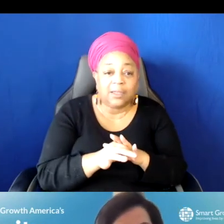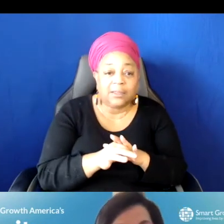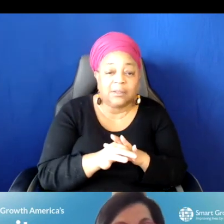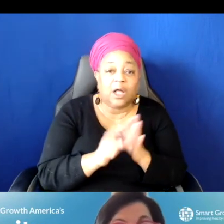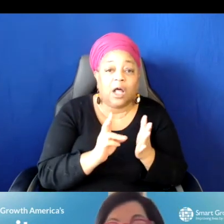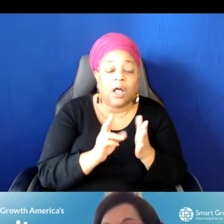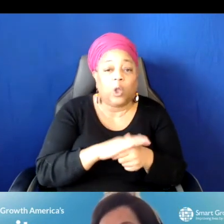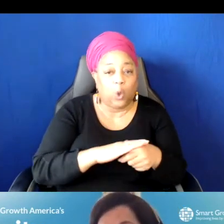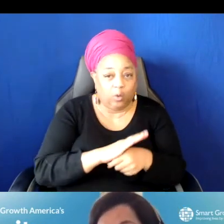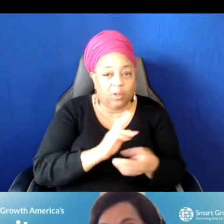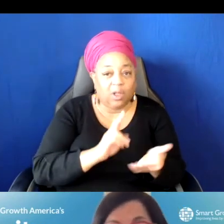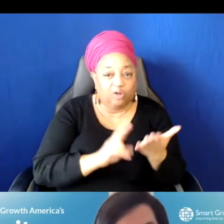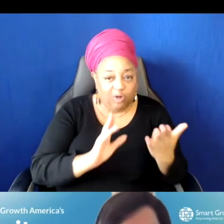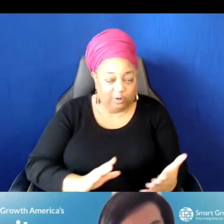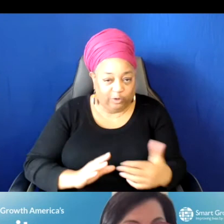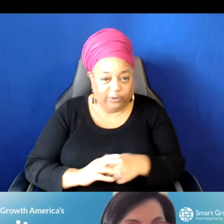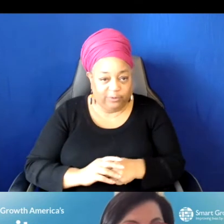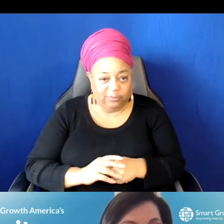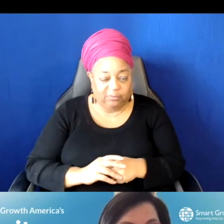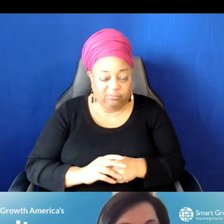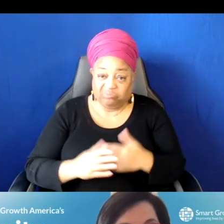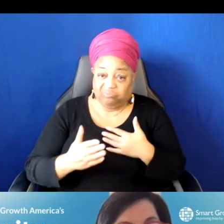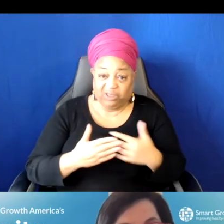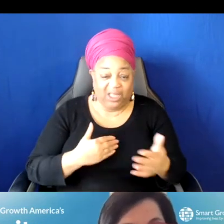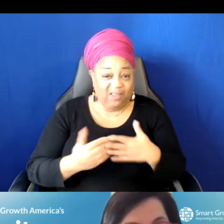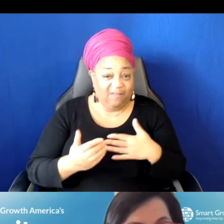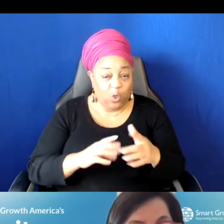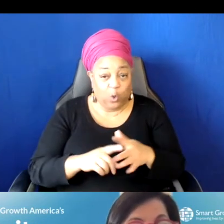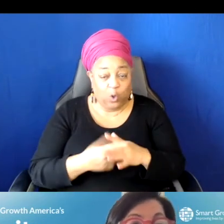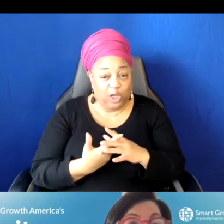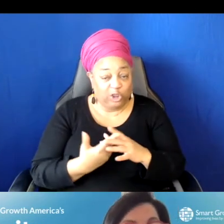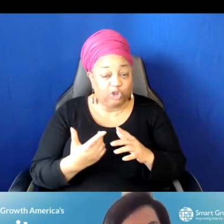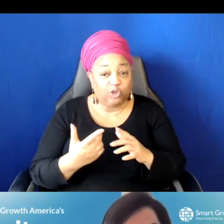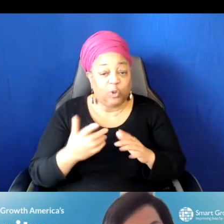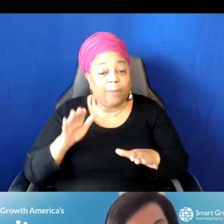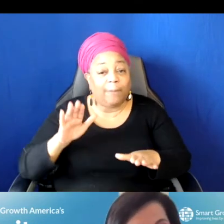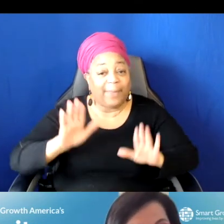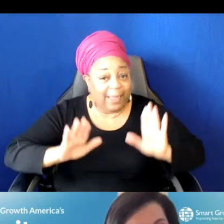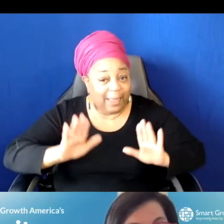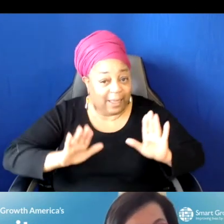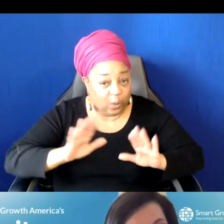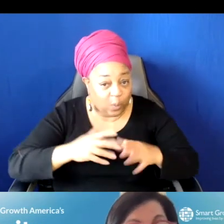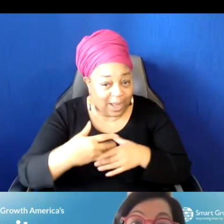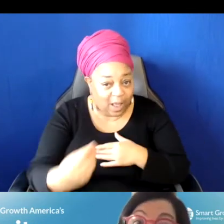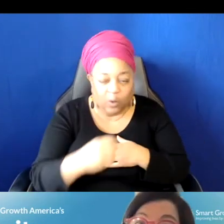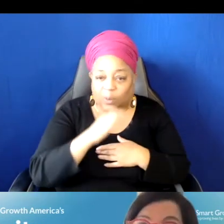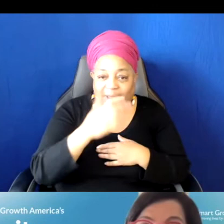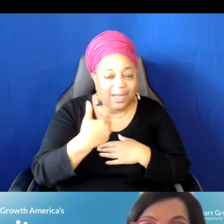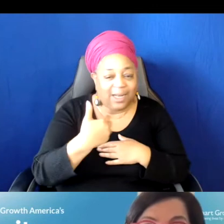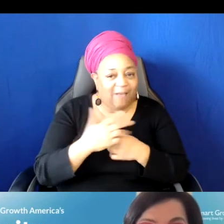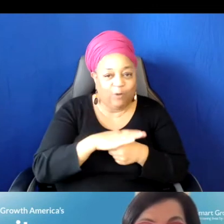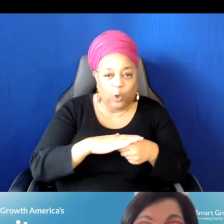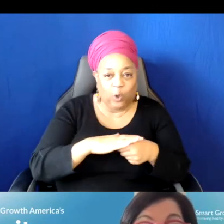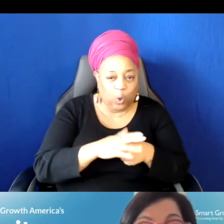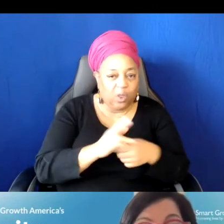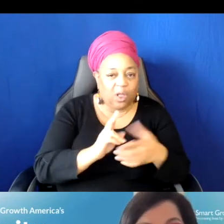contractor. So even though the initial bid went out, we didn't have any local contractors originally bid on